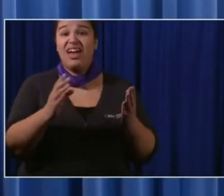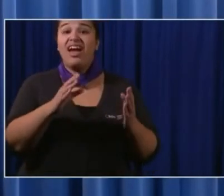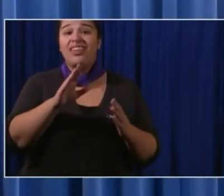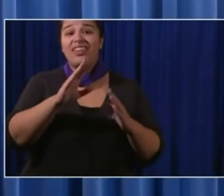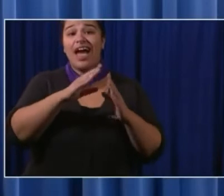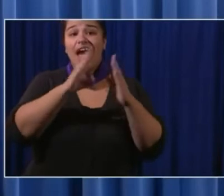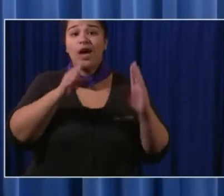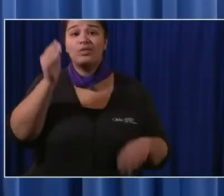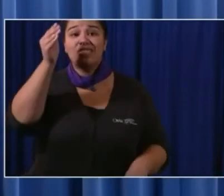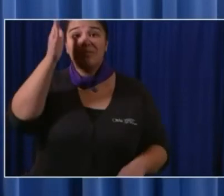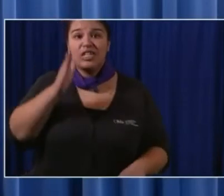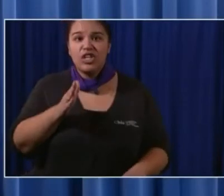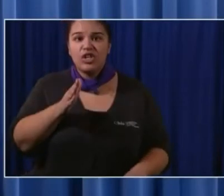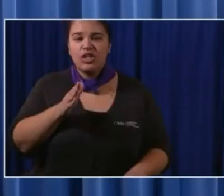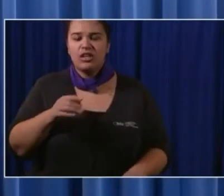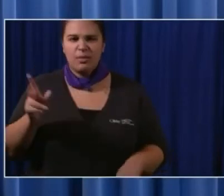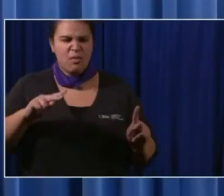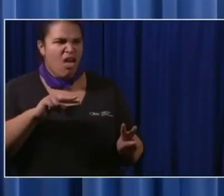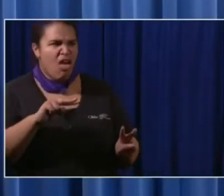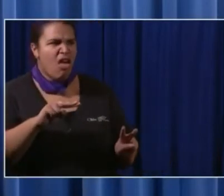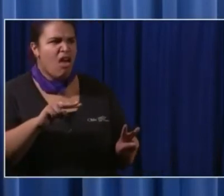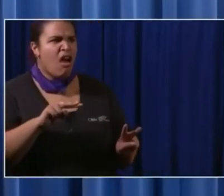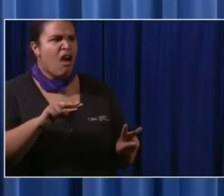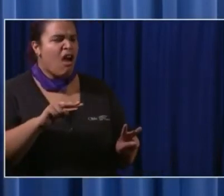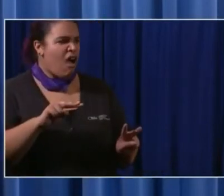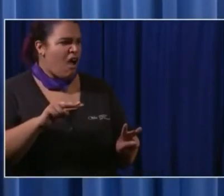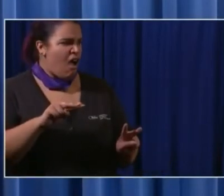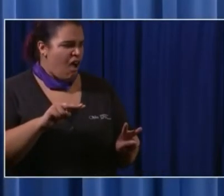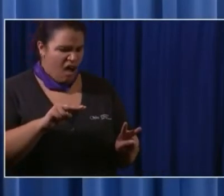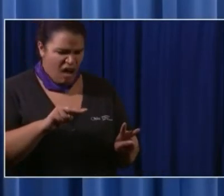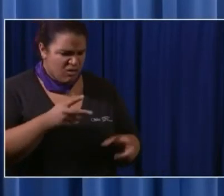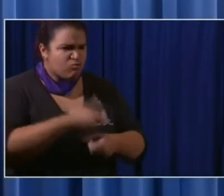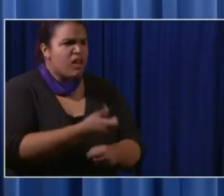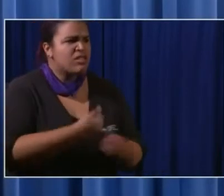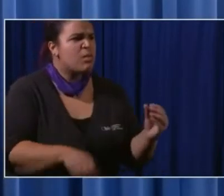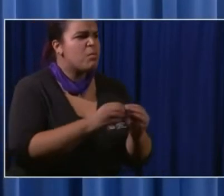so huge that could have affected taxpayers?